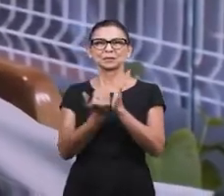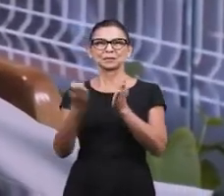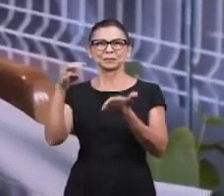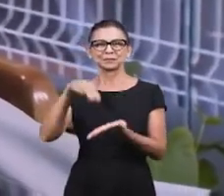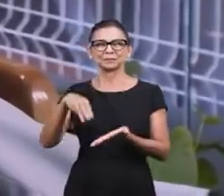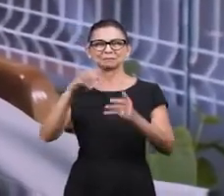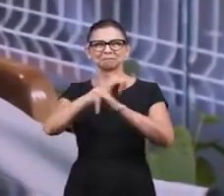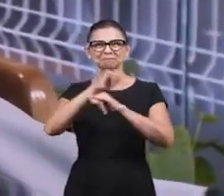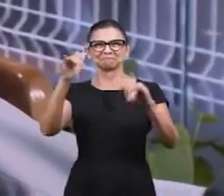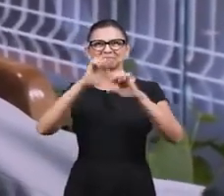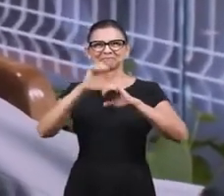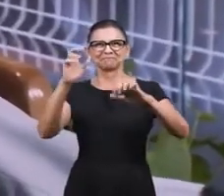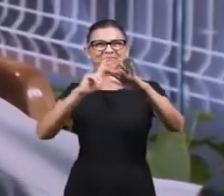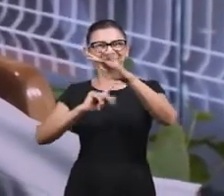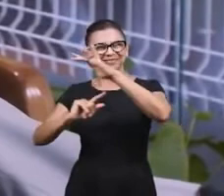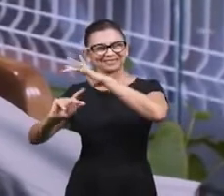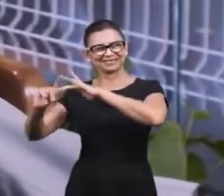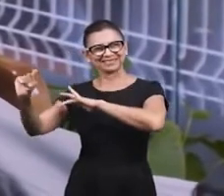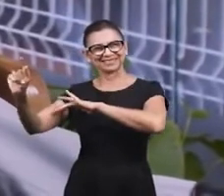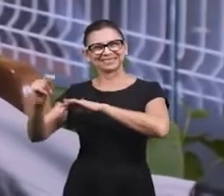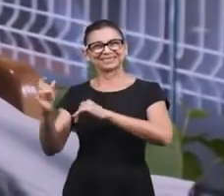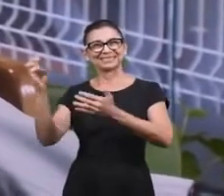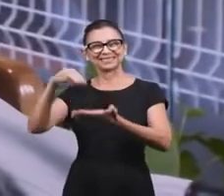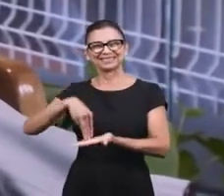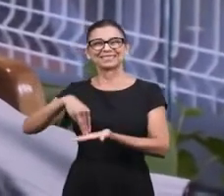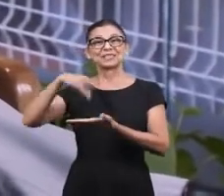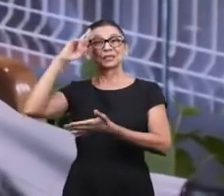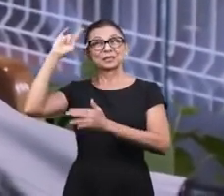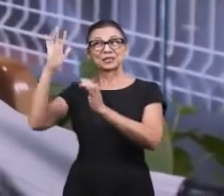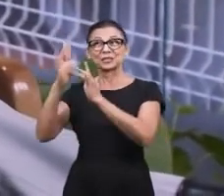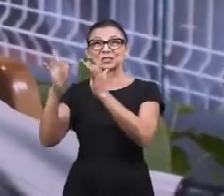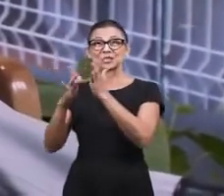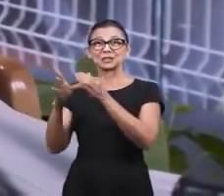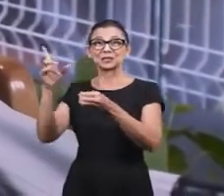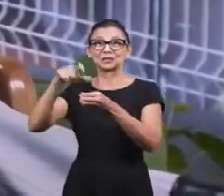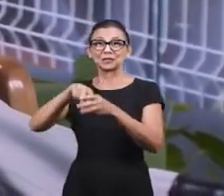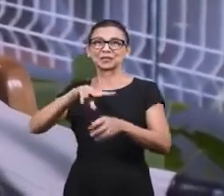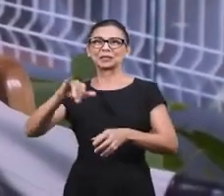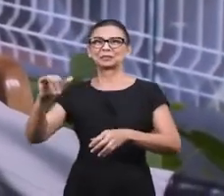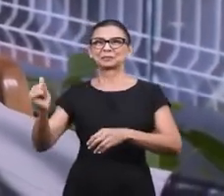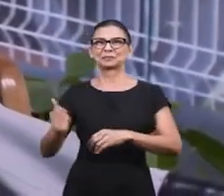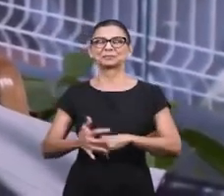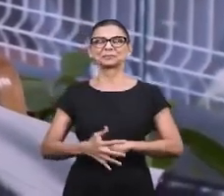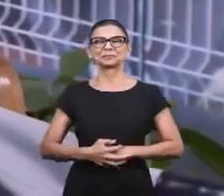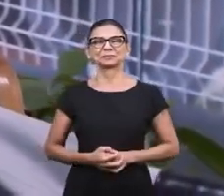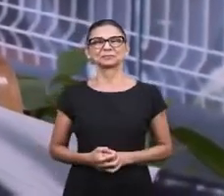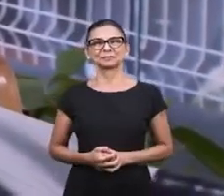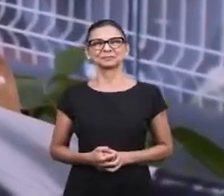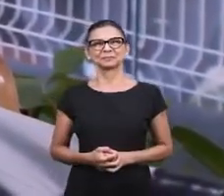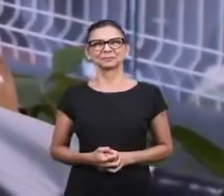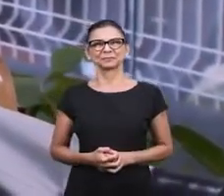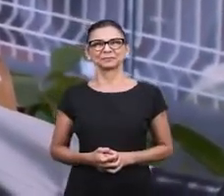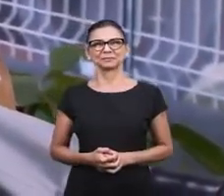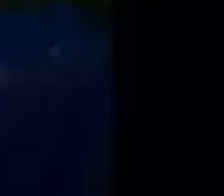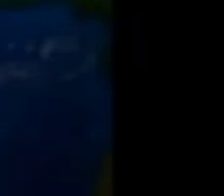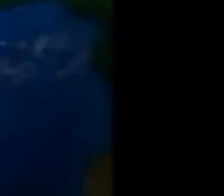Church's Announcing the Eternal Gospel. Maranatha, the Lord Jesus comes.